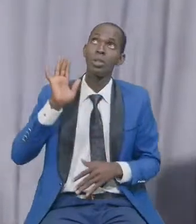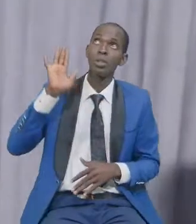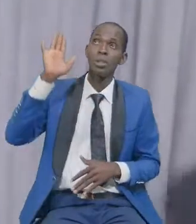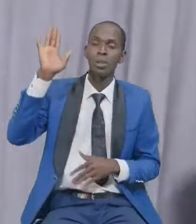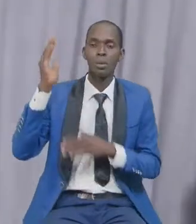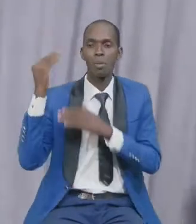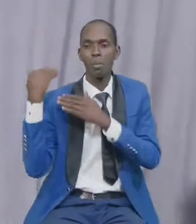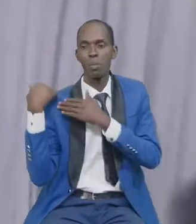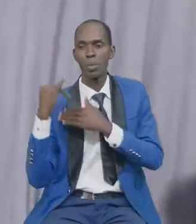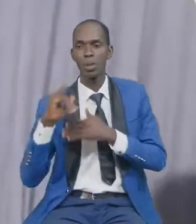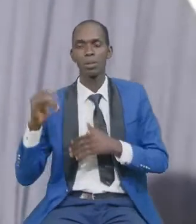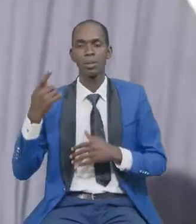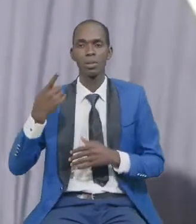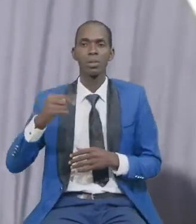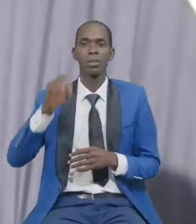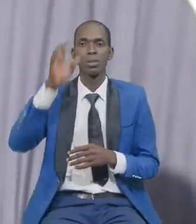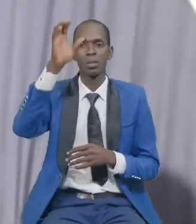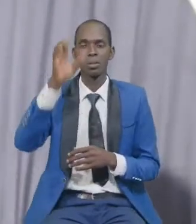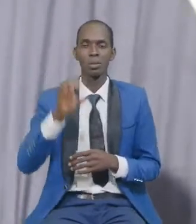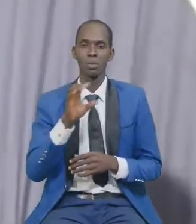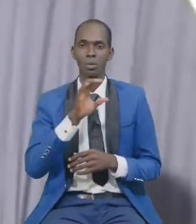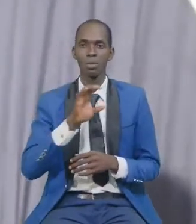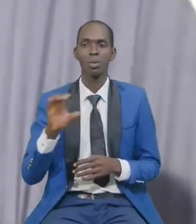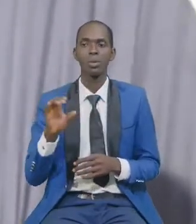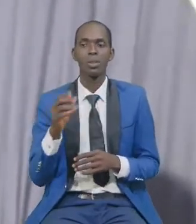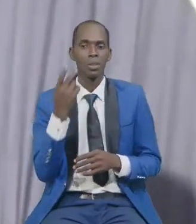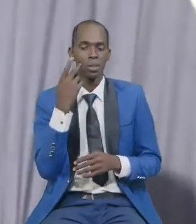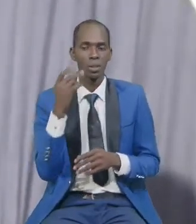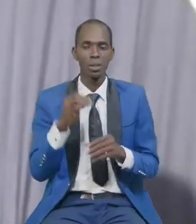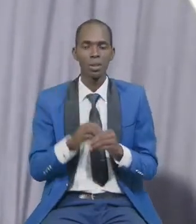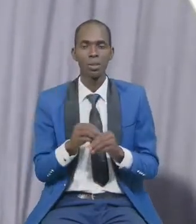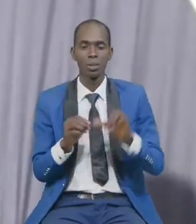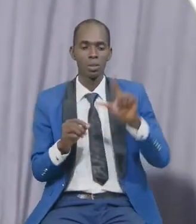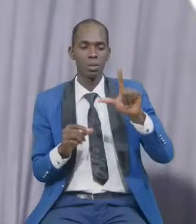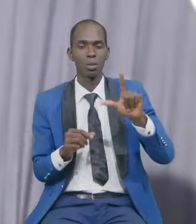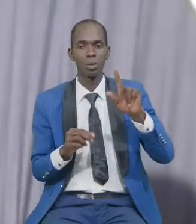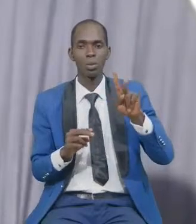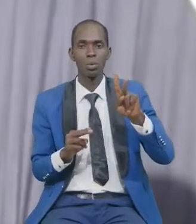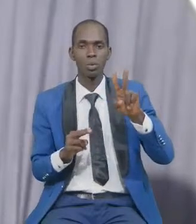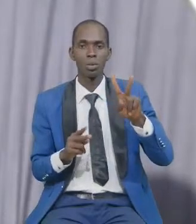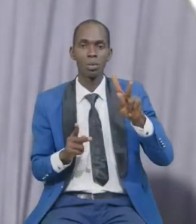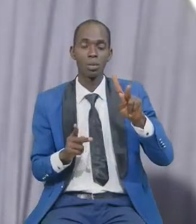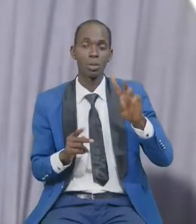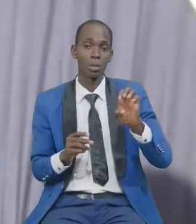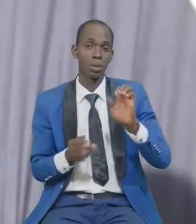bearing the cross. You come to Luke chapter 23.